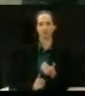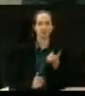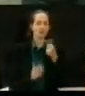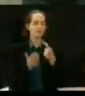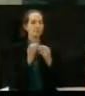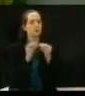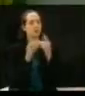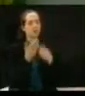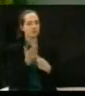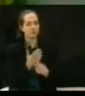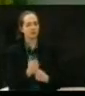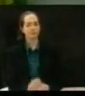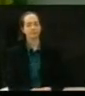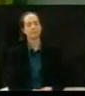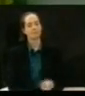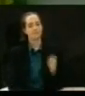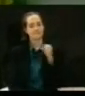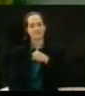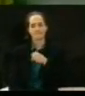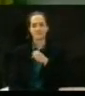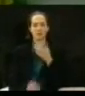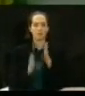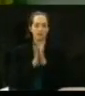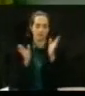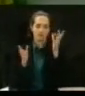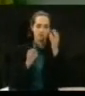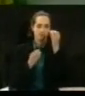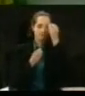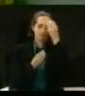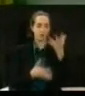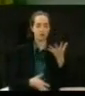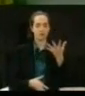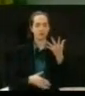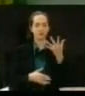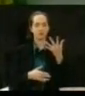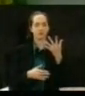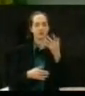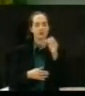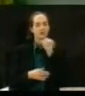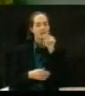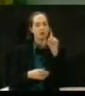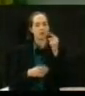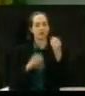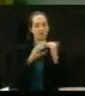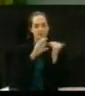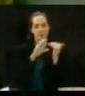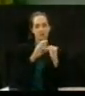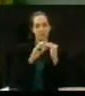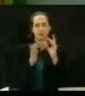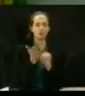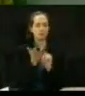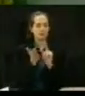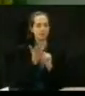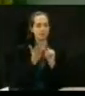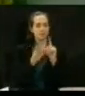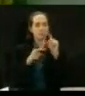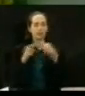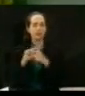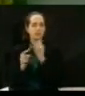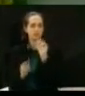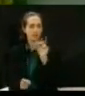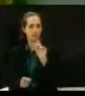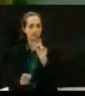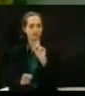is notified, not just through emails. We need to put it in the paper, let them know when it is, where it is, and what to be expected. Okay, I think we're going to be working